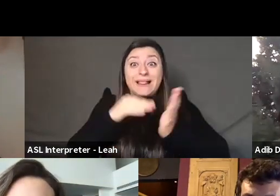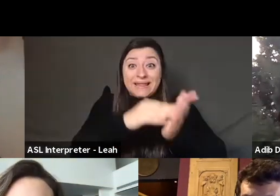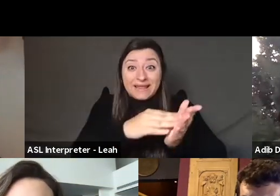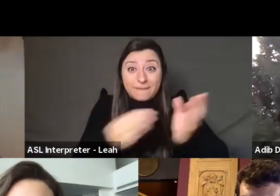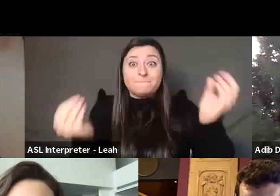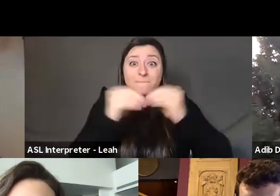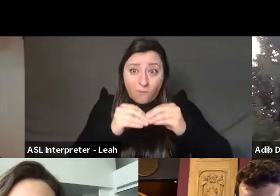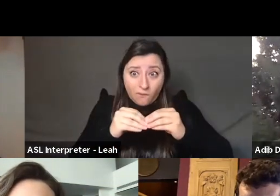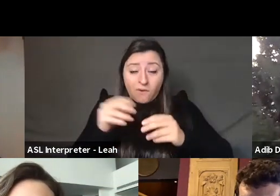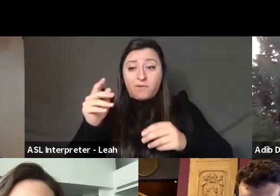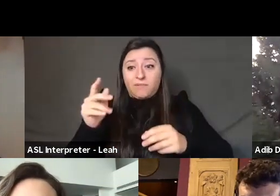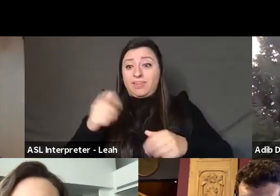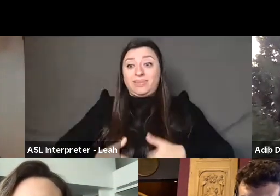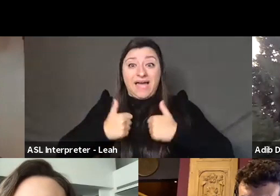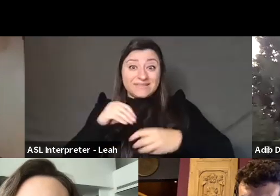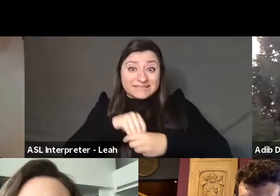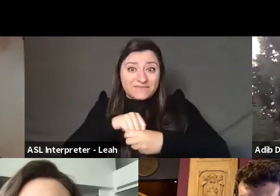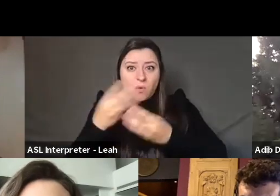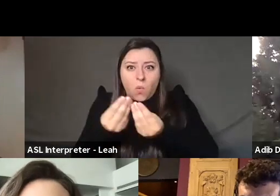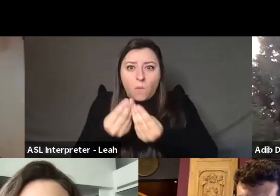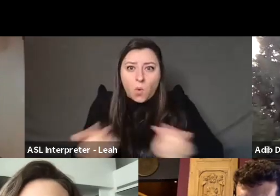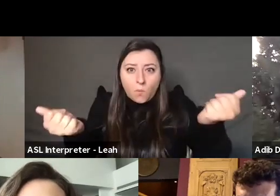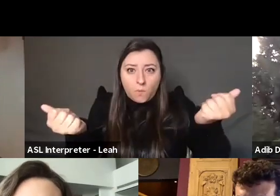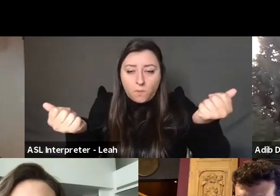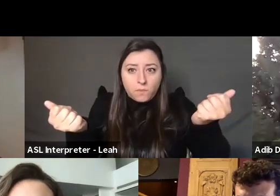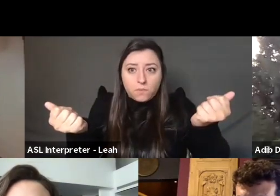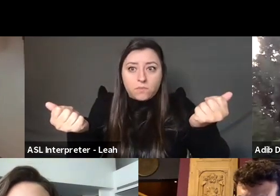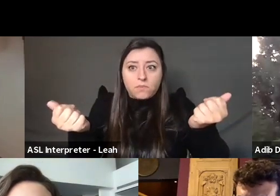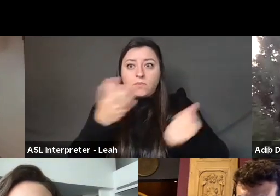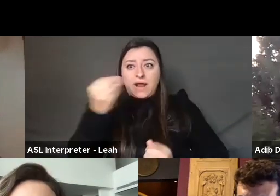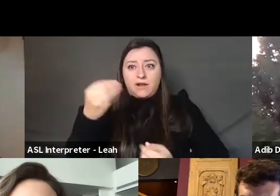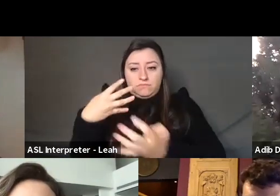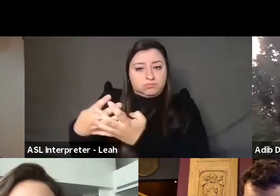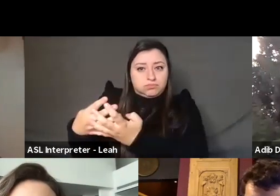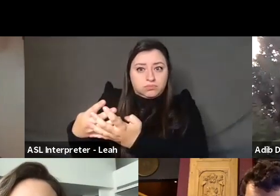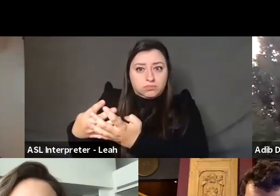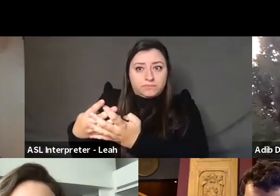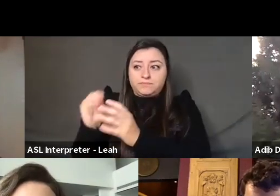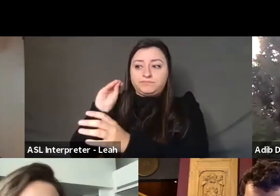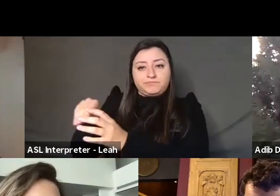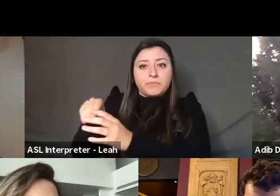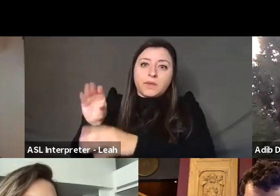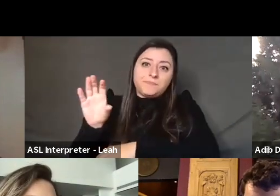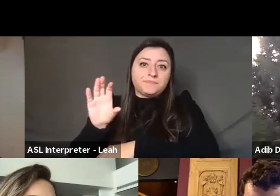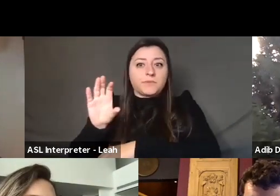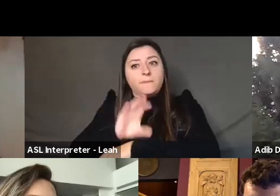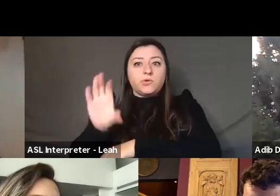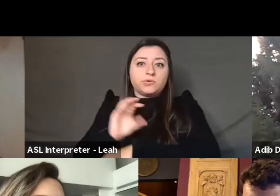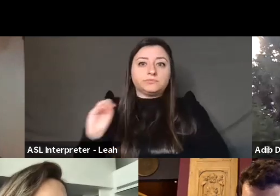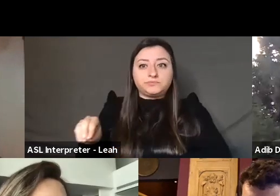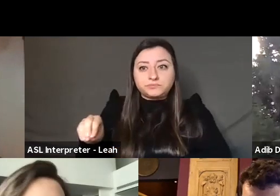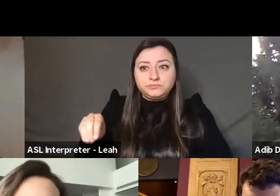people's life savings in US dollars have evaporated and are trapped merely as a computer entry